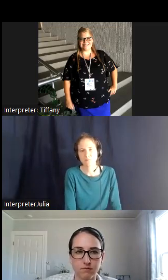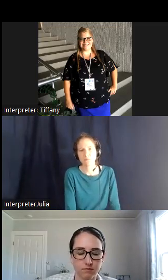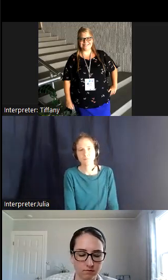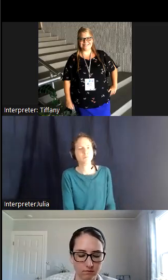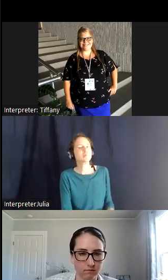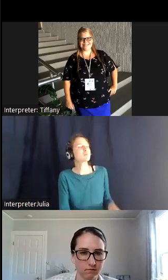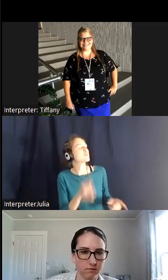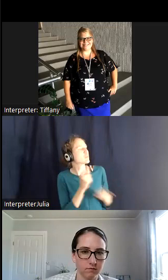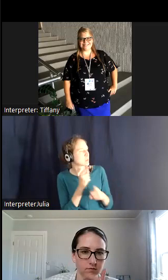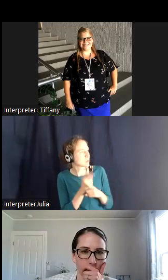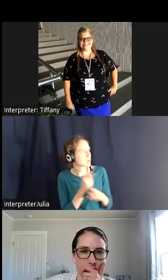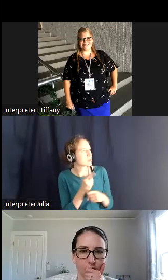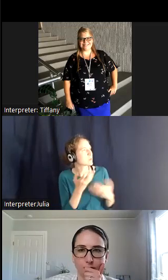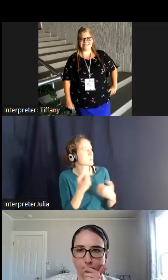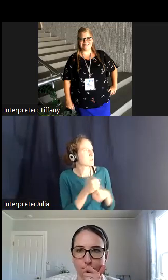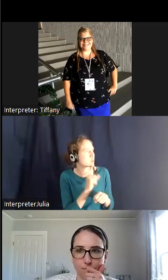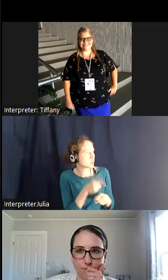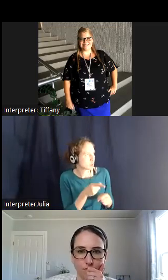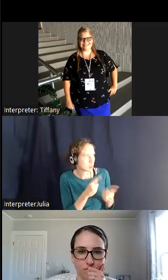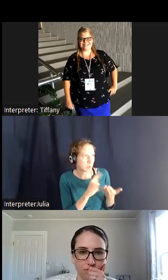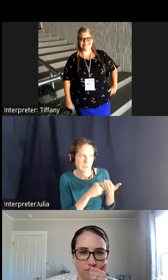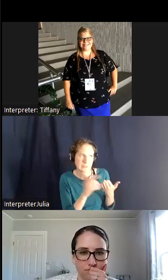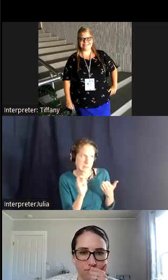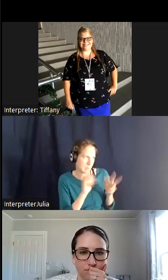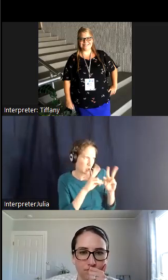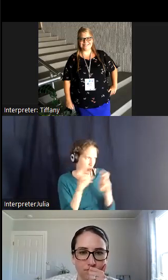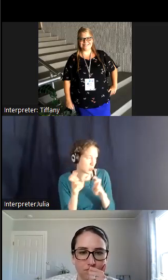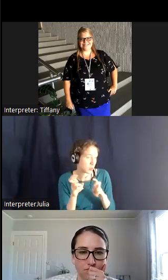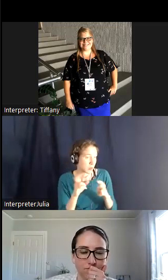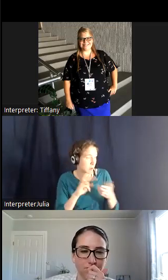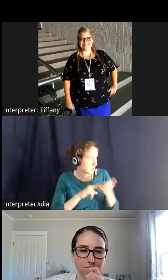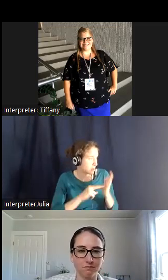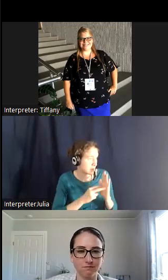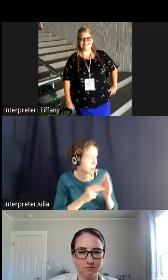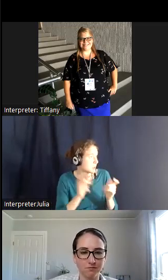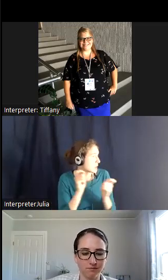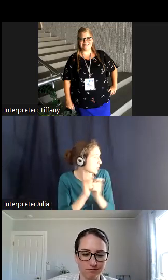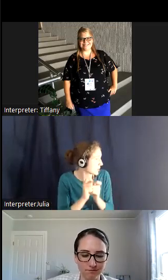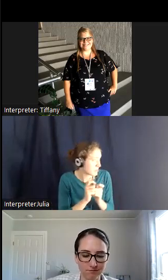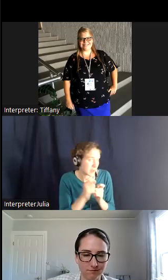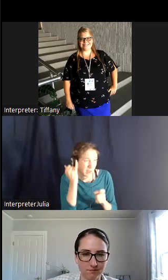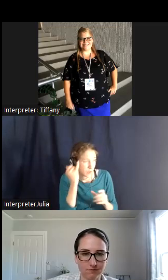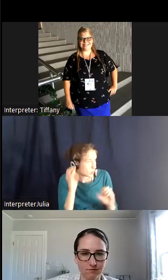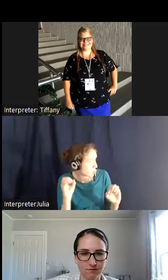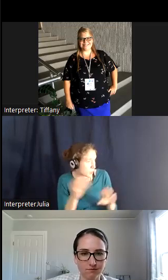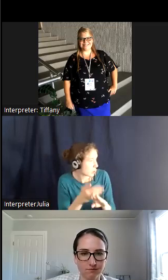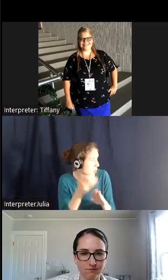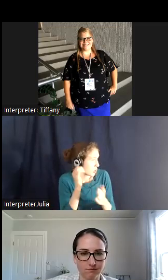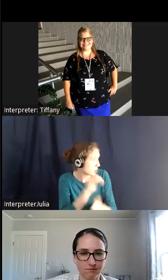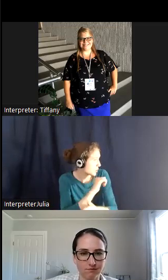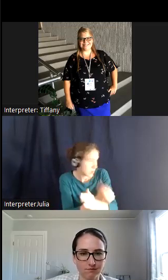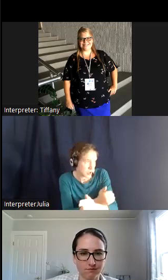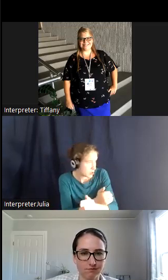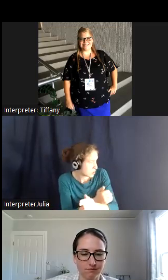Right. But I want to make sure we're talking about the same thing. So specifically not prior authorization for any kind